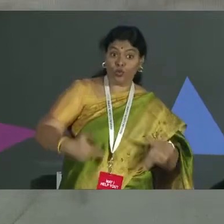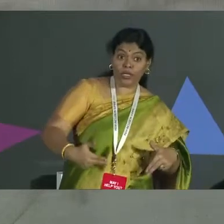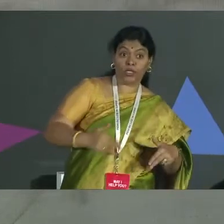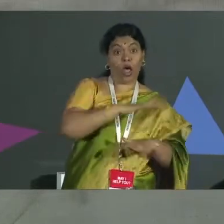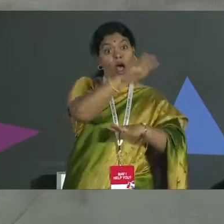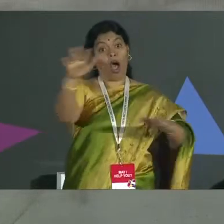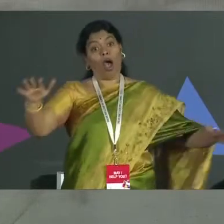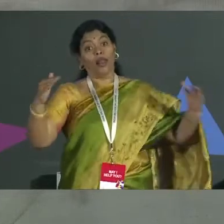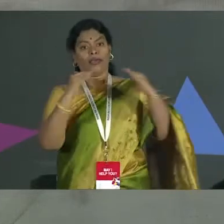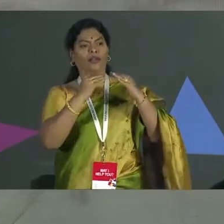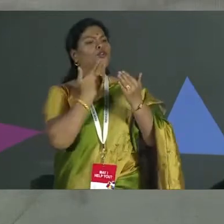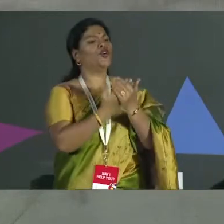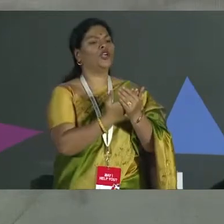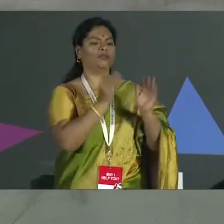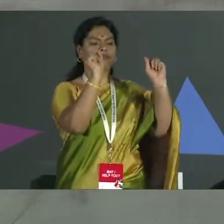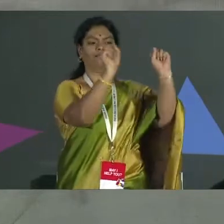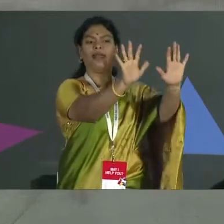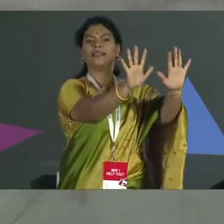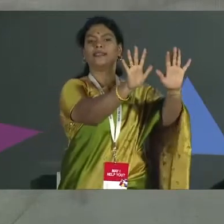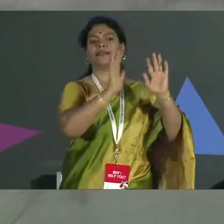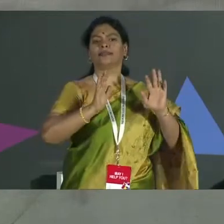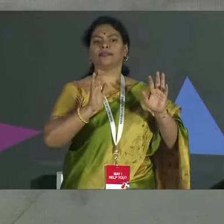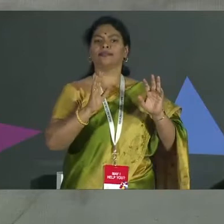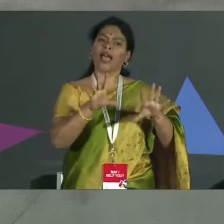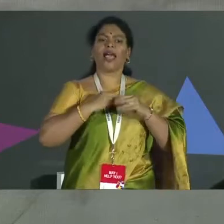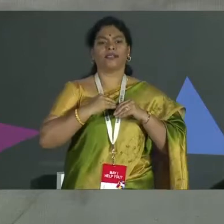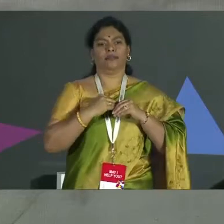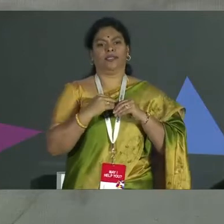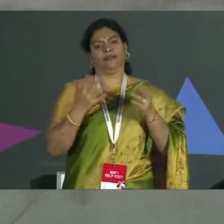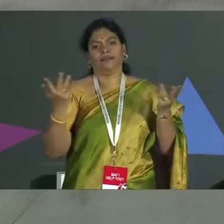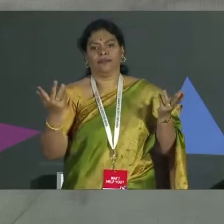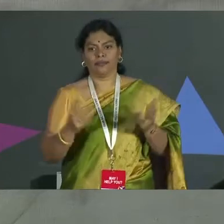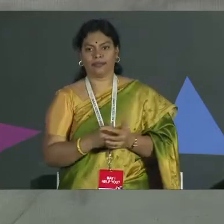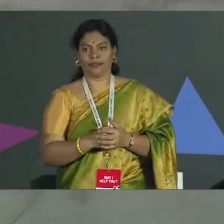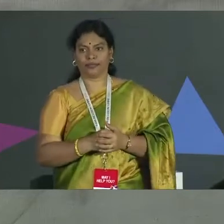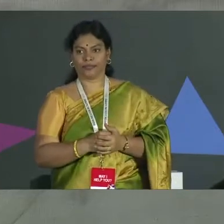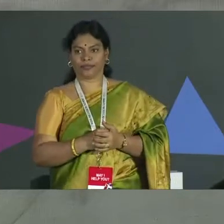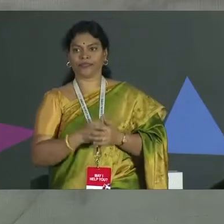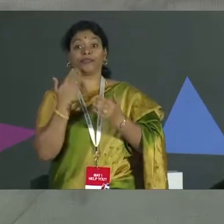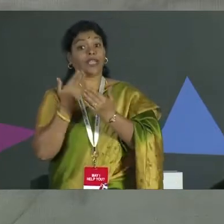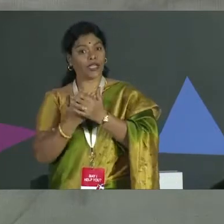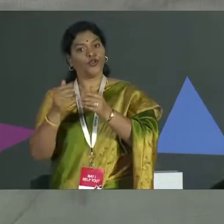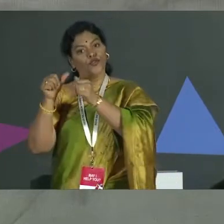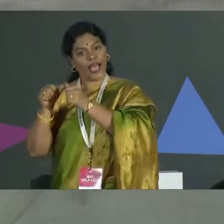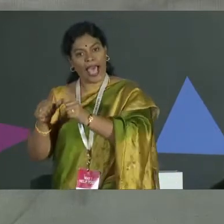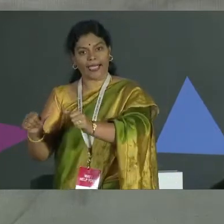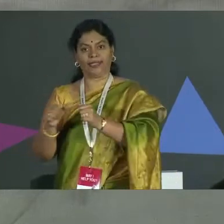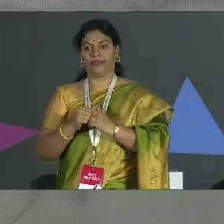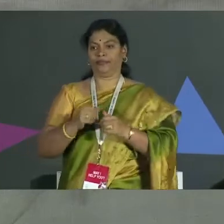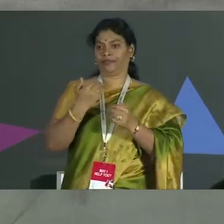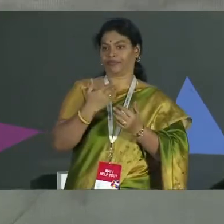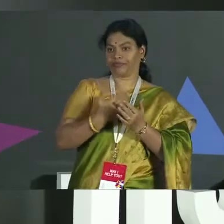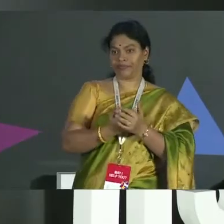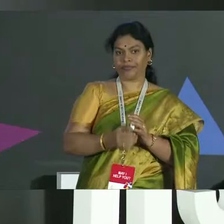If you're good, if you're doing your duty, he'll bless you, and you can join his Bharat. So, join Shivji's Bharat. That answers my question. Thank you. Very well. Thank you so much. Thank you so much.